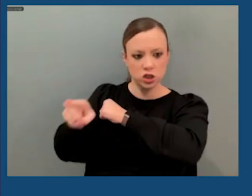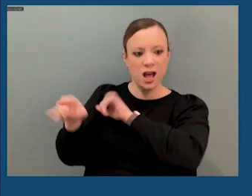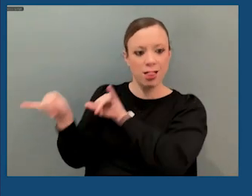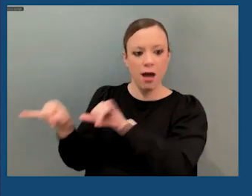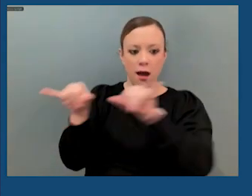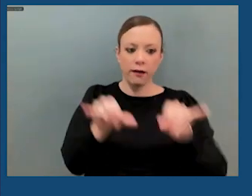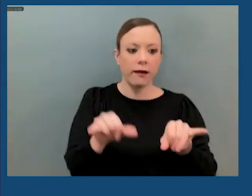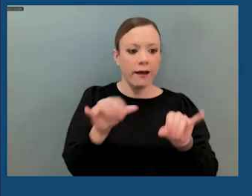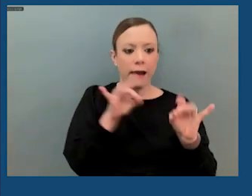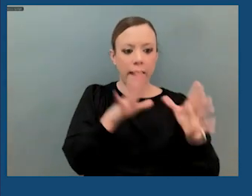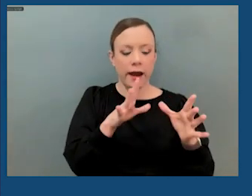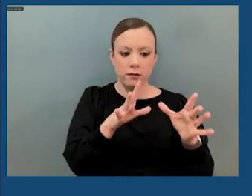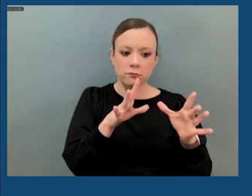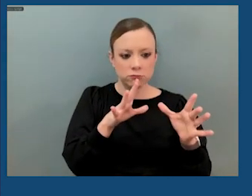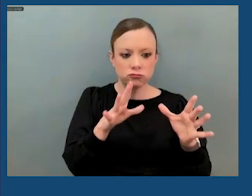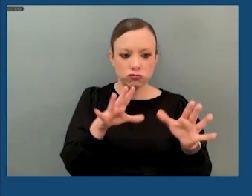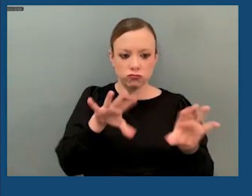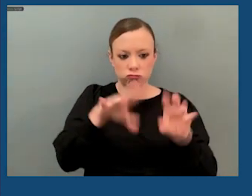is different.